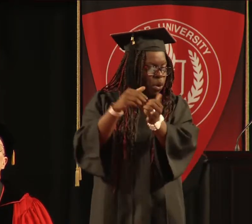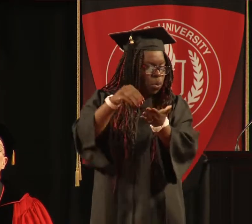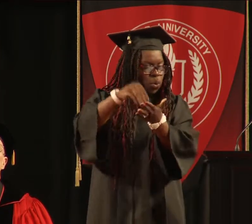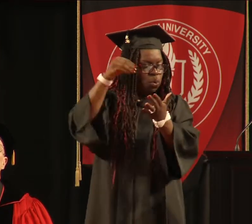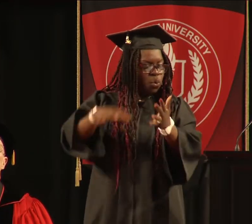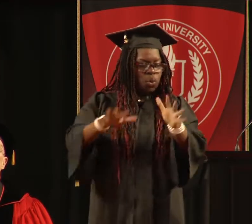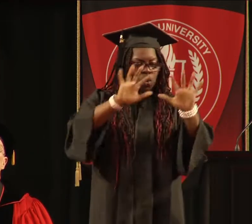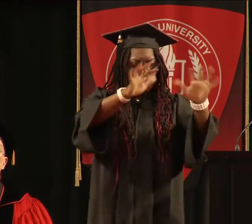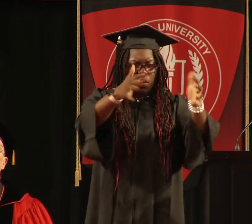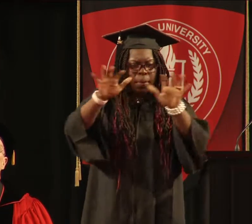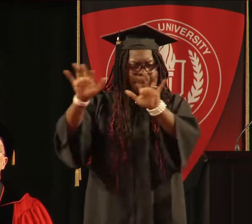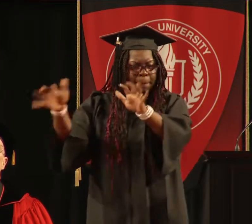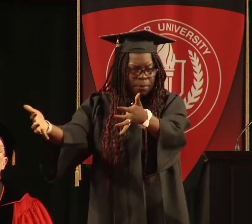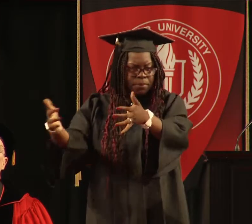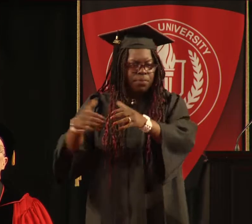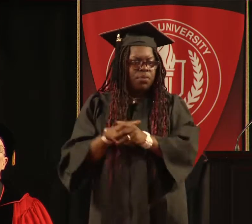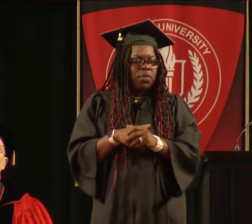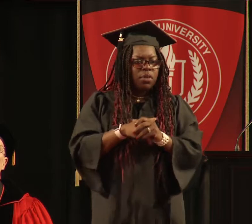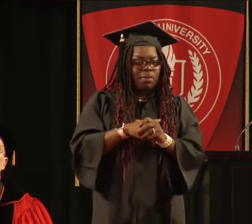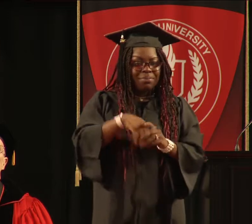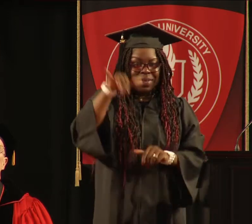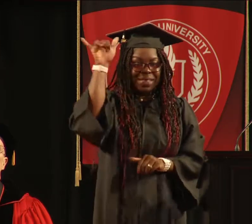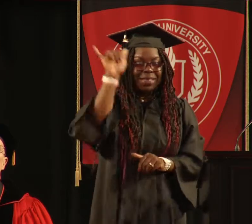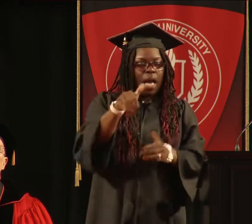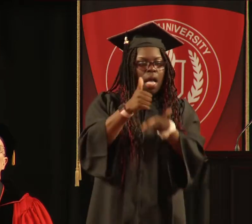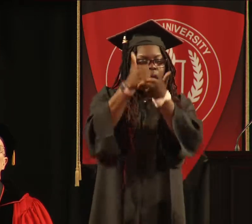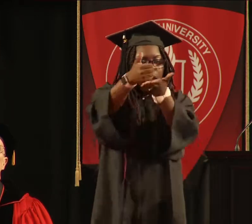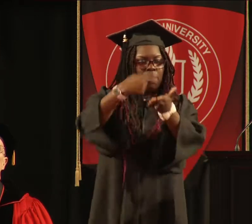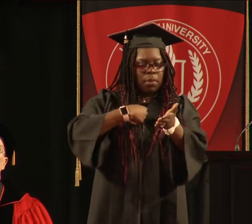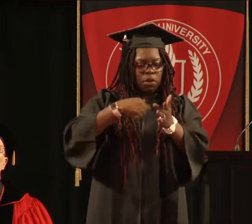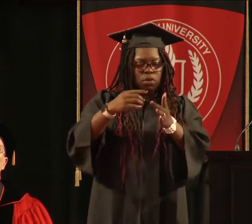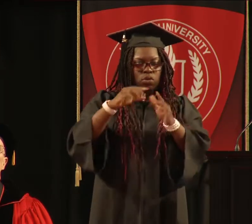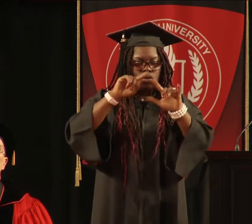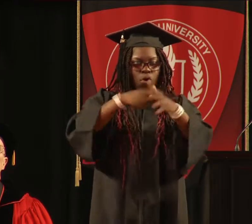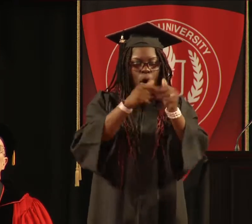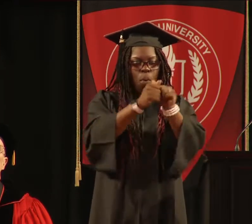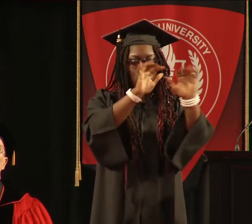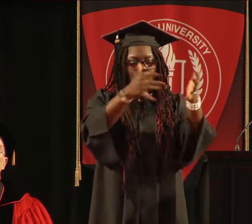was many opportunities to be involved in various student groups.